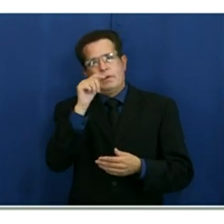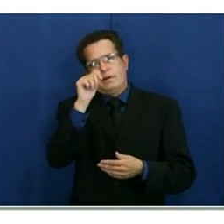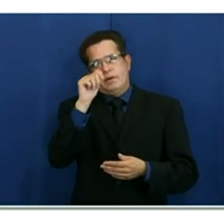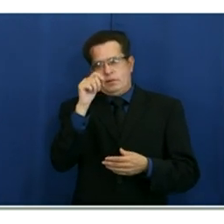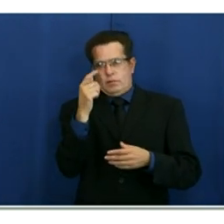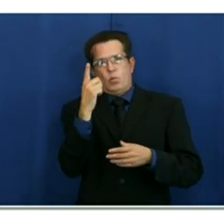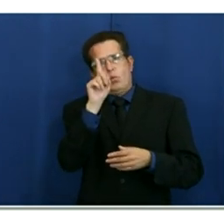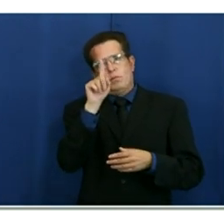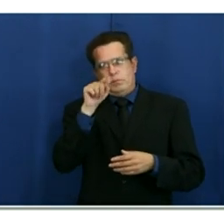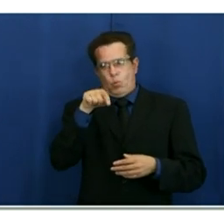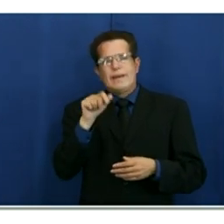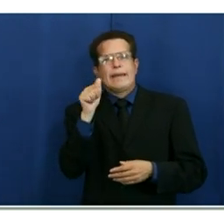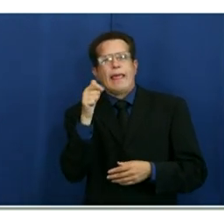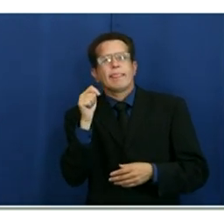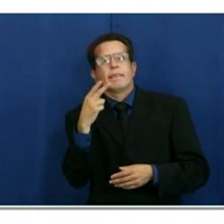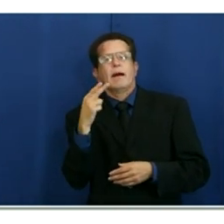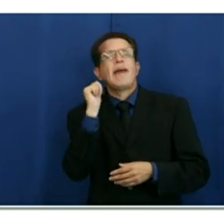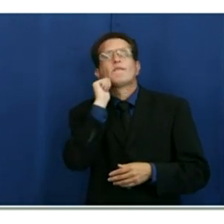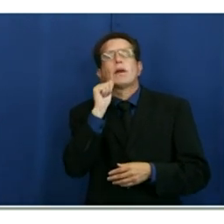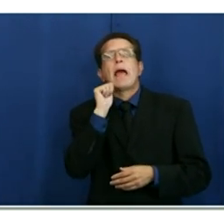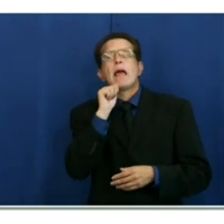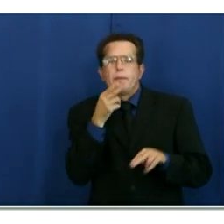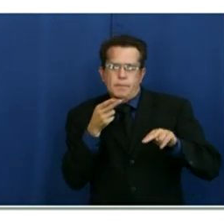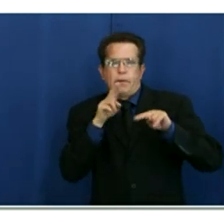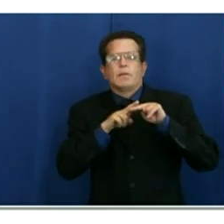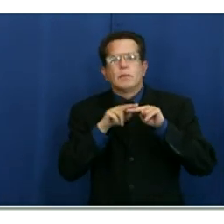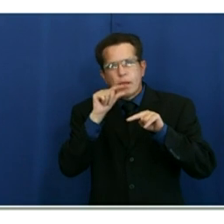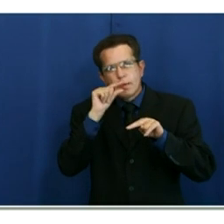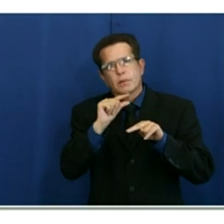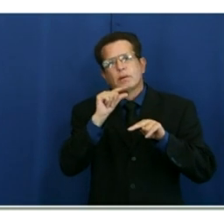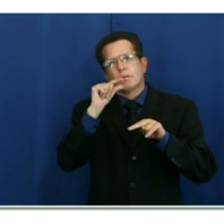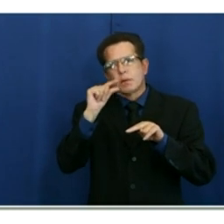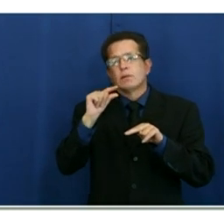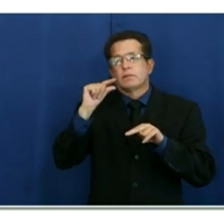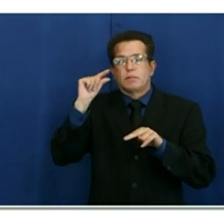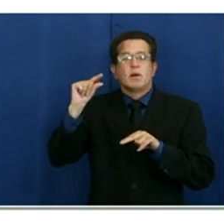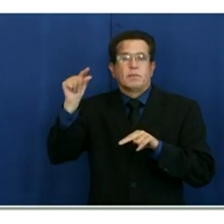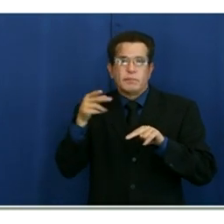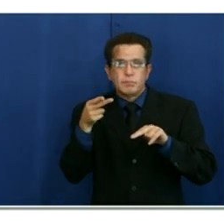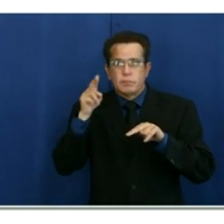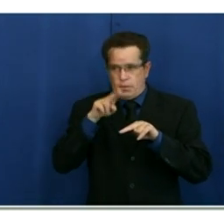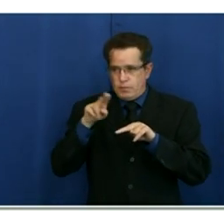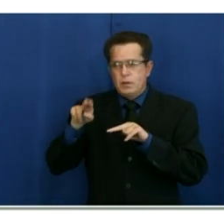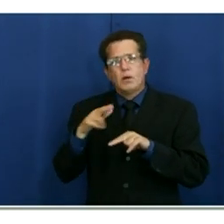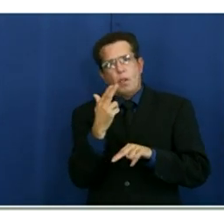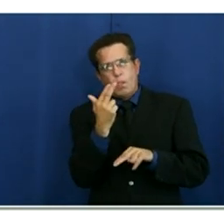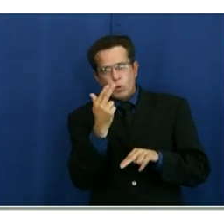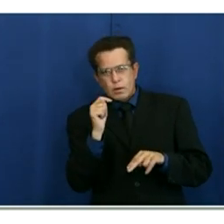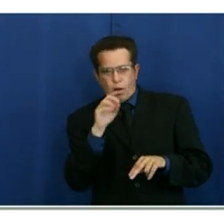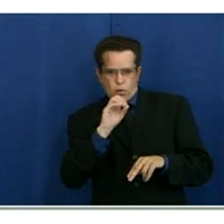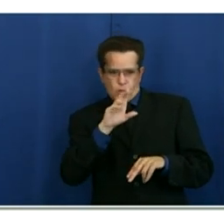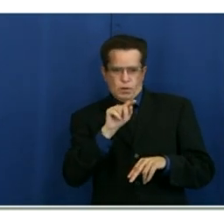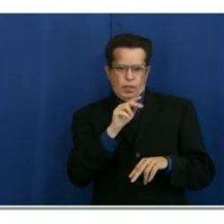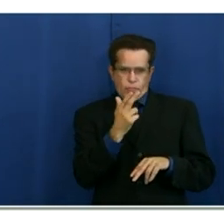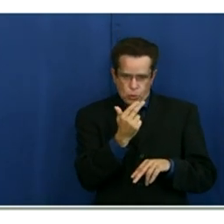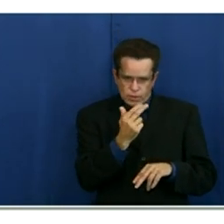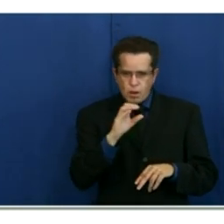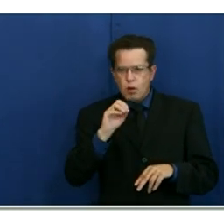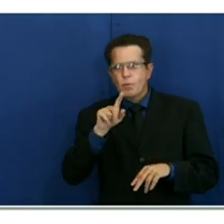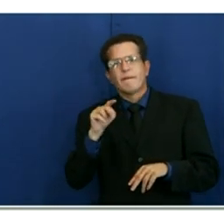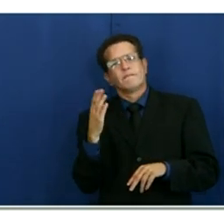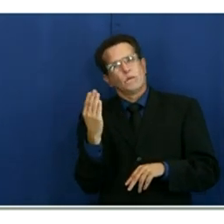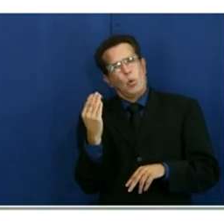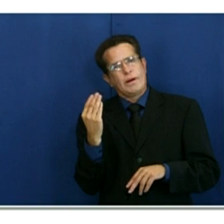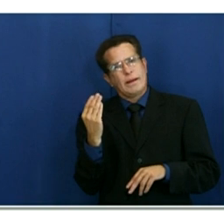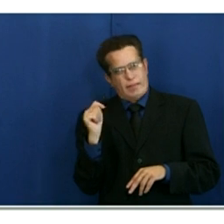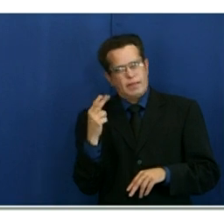1/10 of a point every day. And then on the 13th and the 14th was Wednesday.